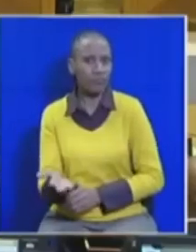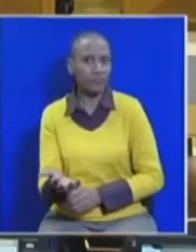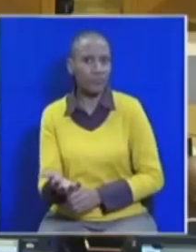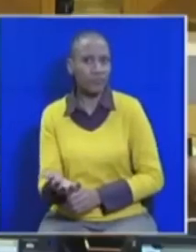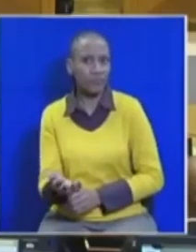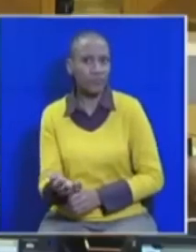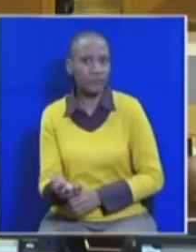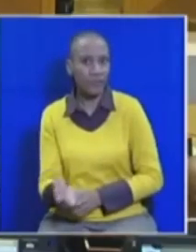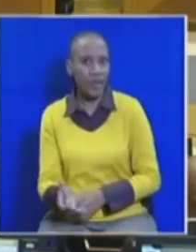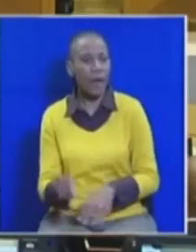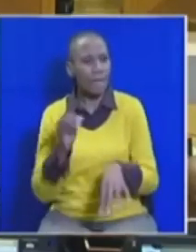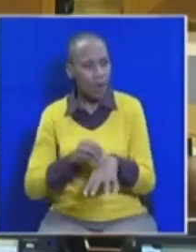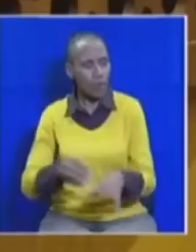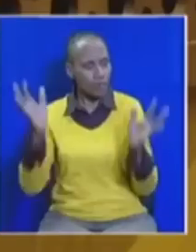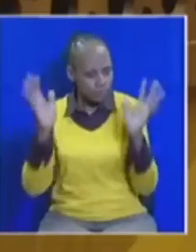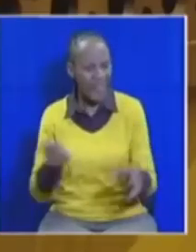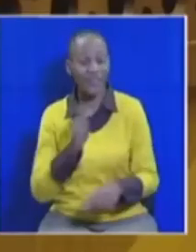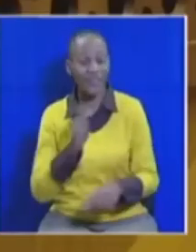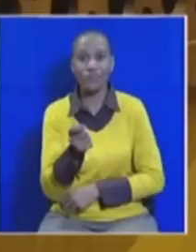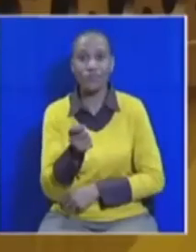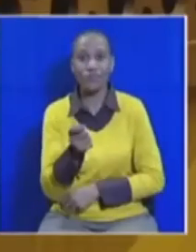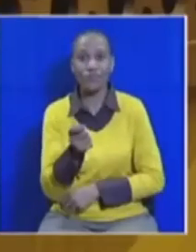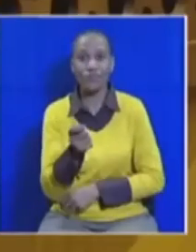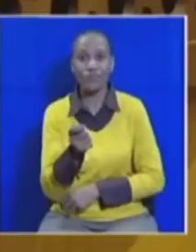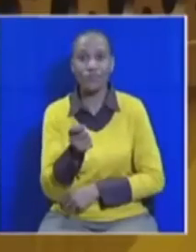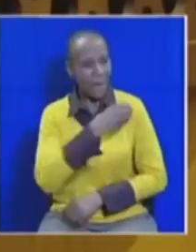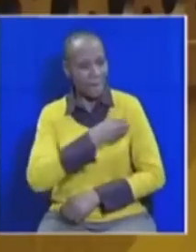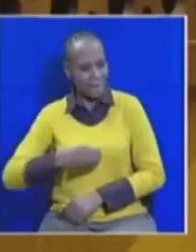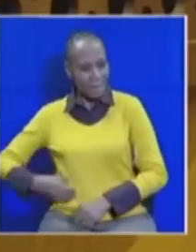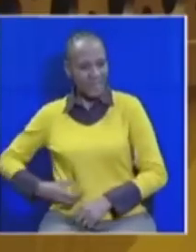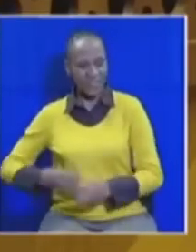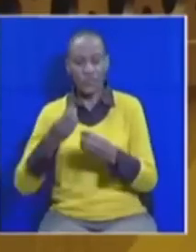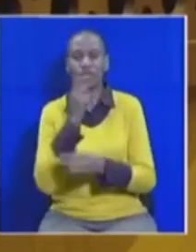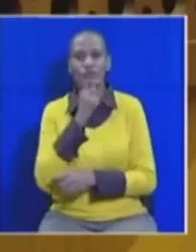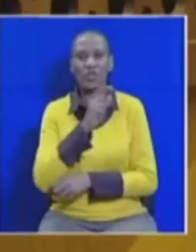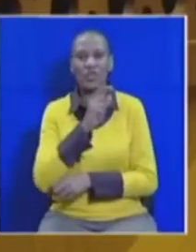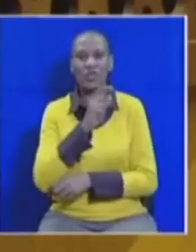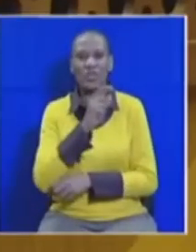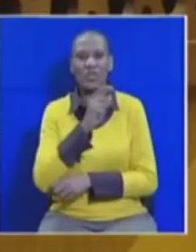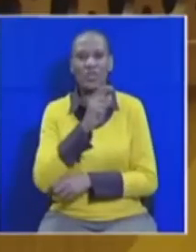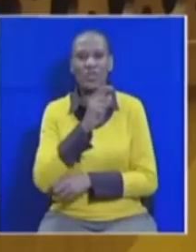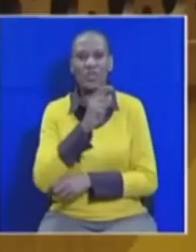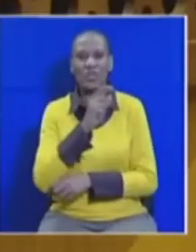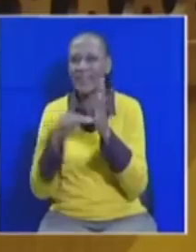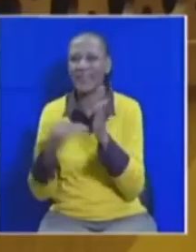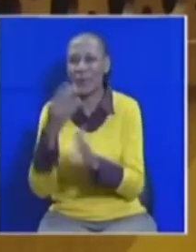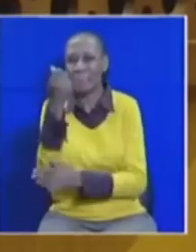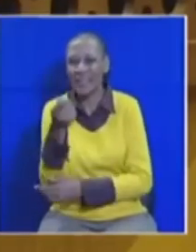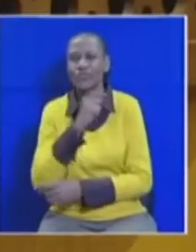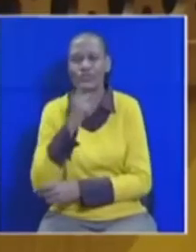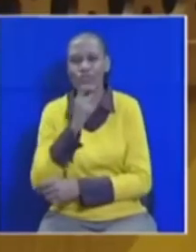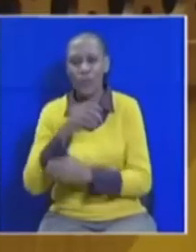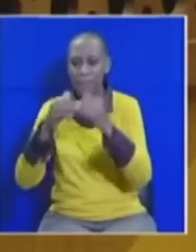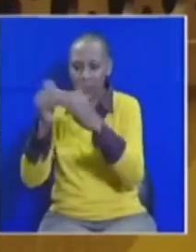It is a big deal when your president spends 246 million of public money on